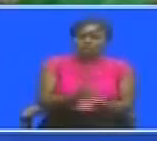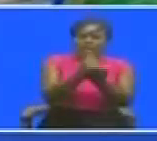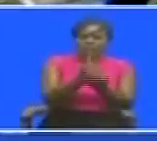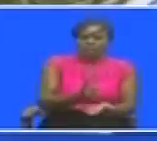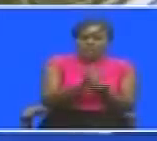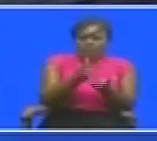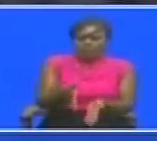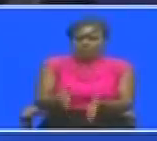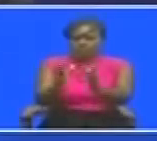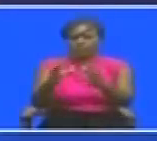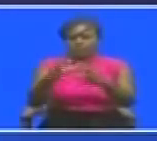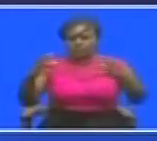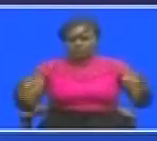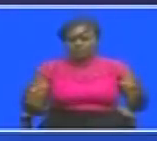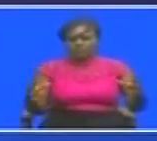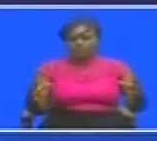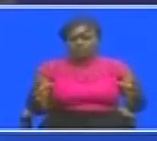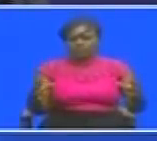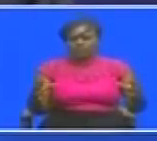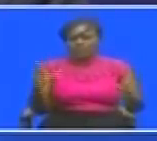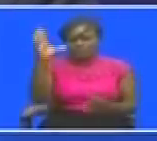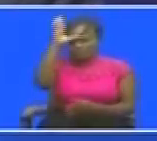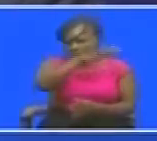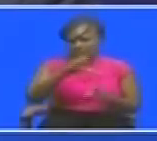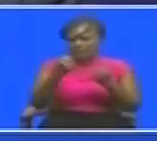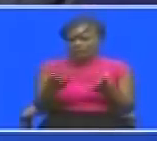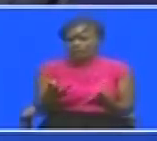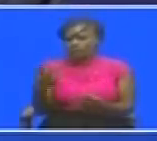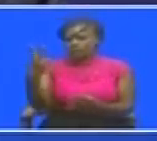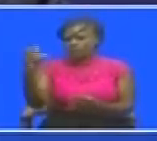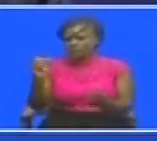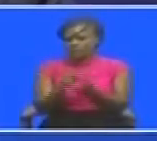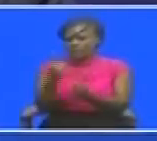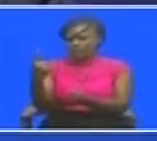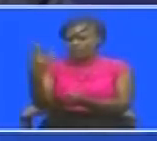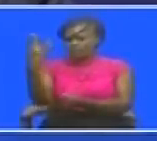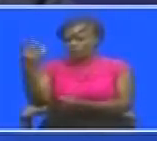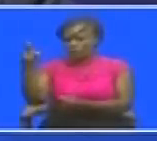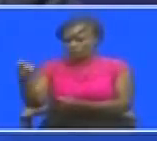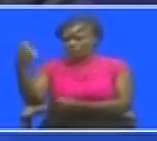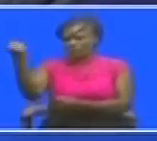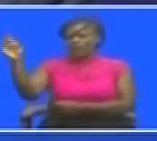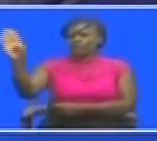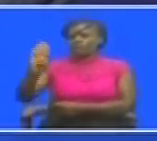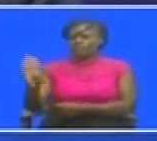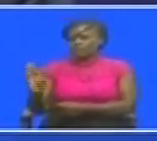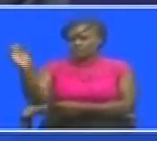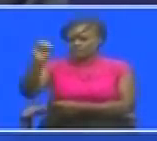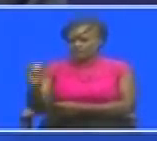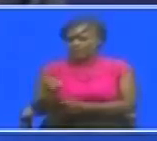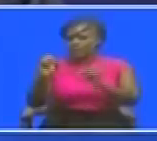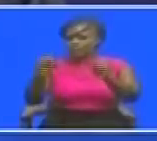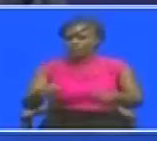infrastructural expansion. The fiscal deficit in 2011-2012 was 4.5%. It is projected to